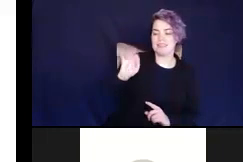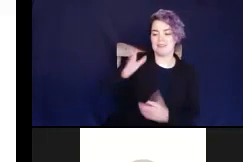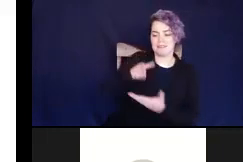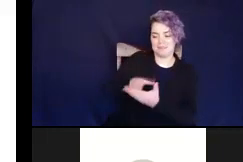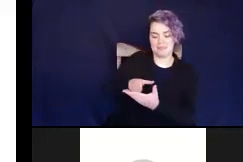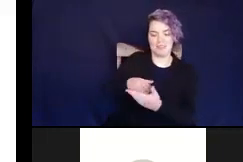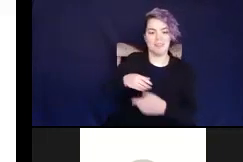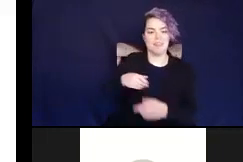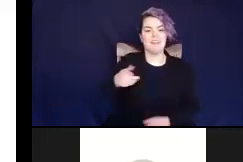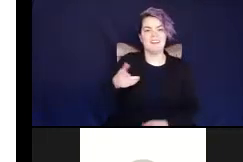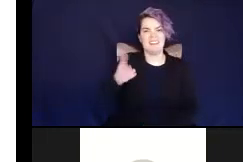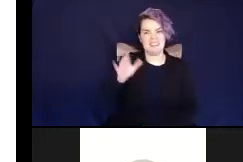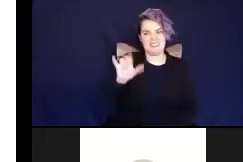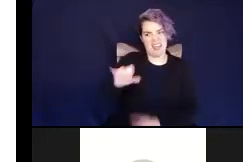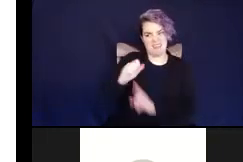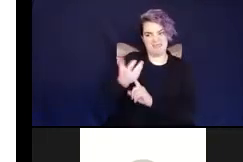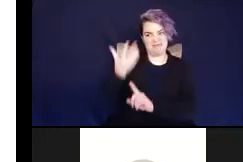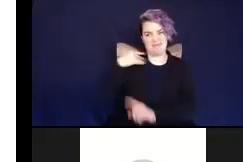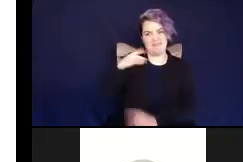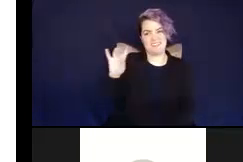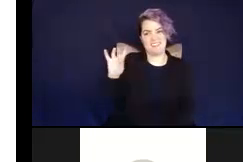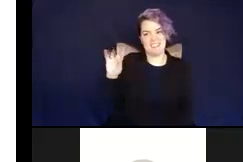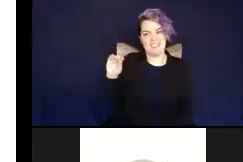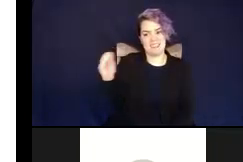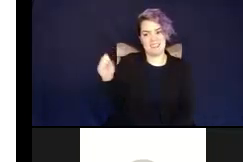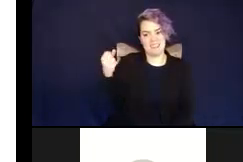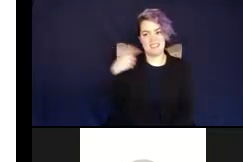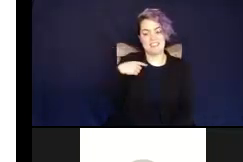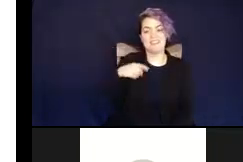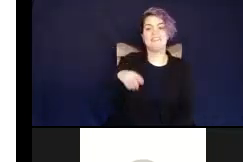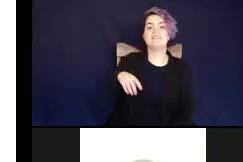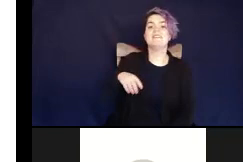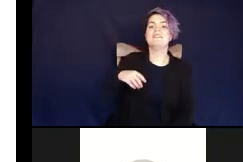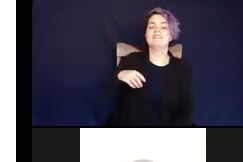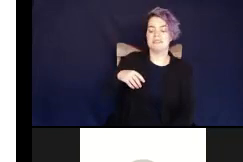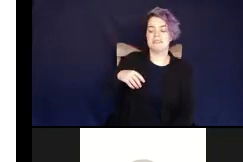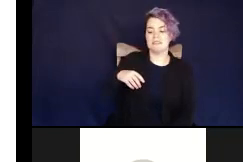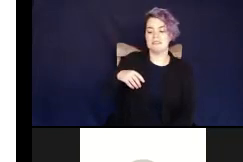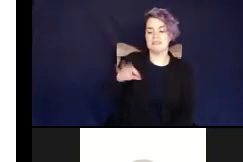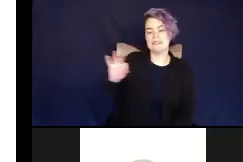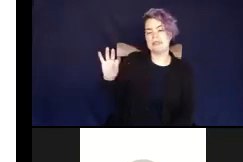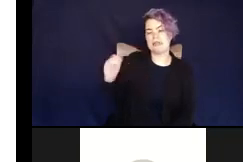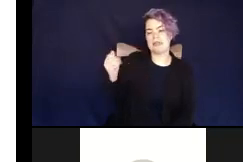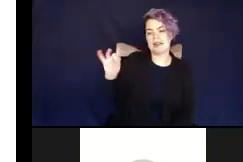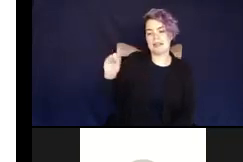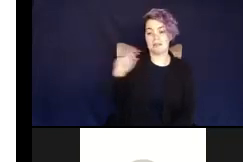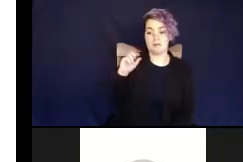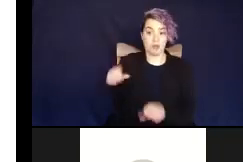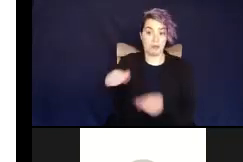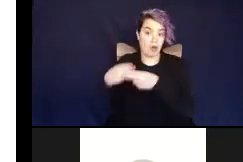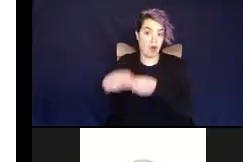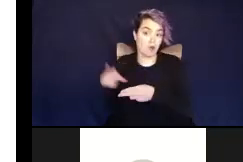80s that was brought by a man named Nicholas Romeo. And, I think it could be called the Romeo case,